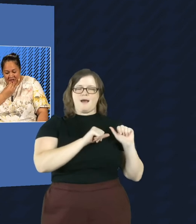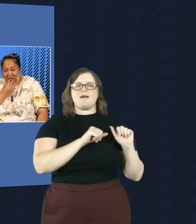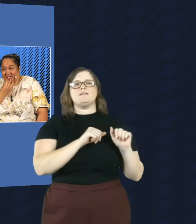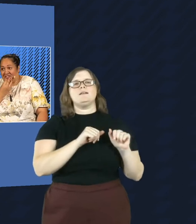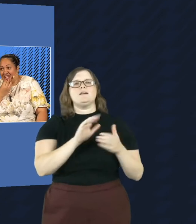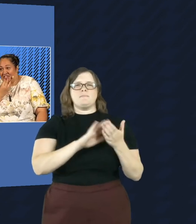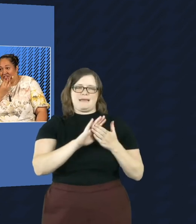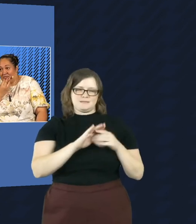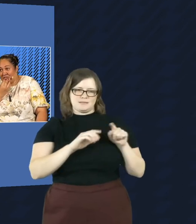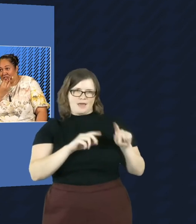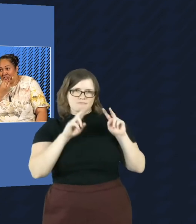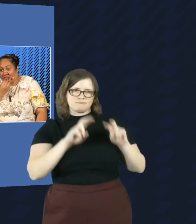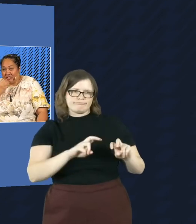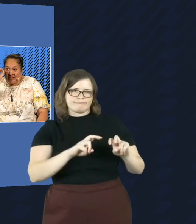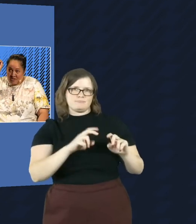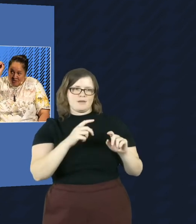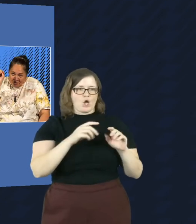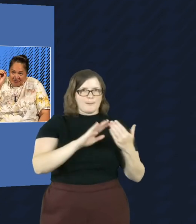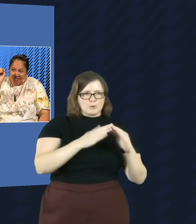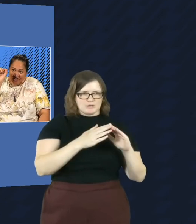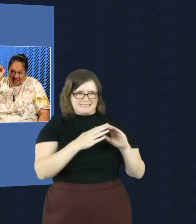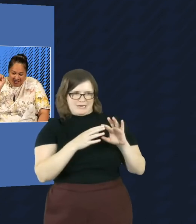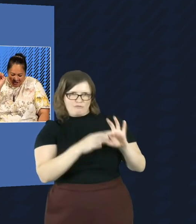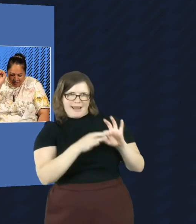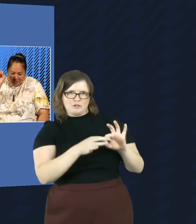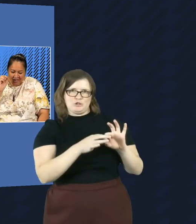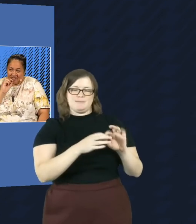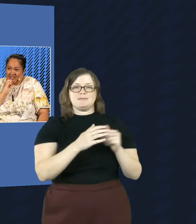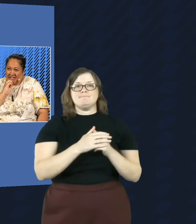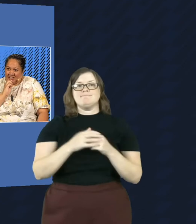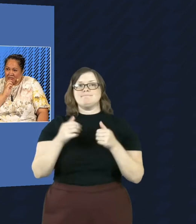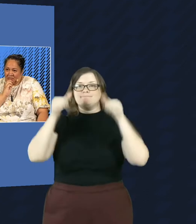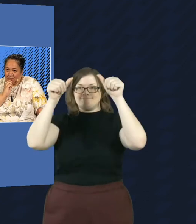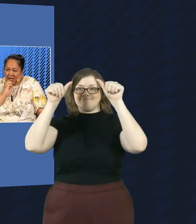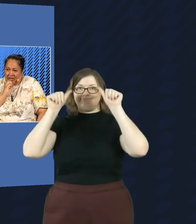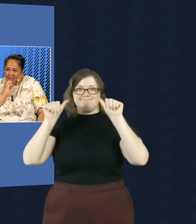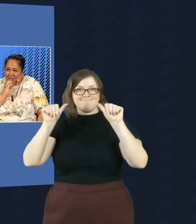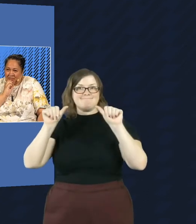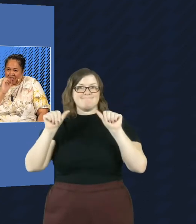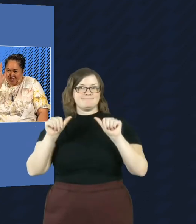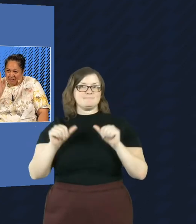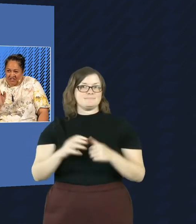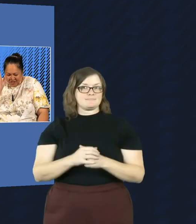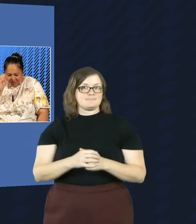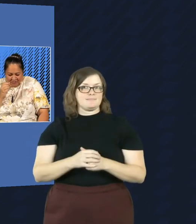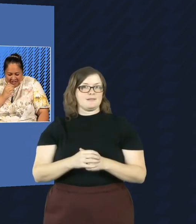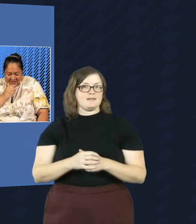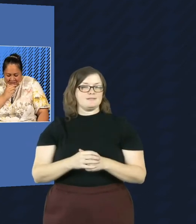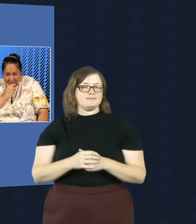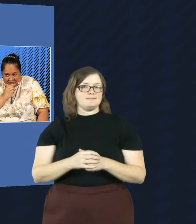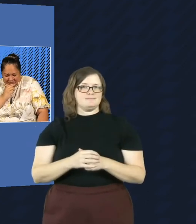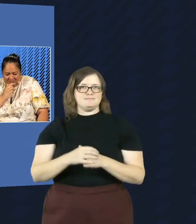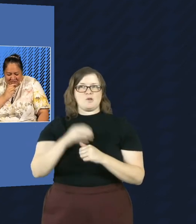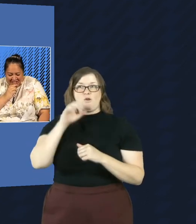of community relationships. And so we move down to the next pillar, to the next, down the orange in the middle